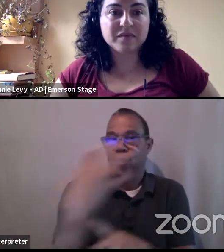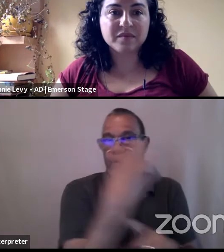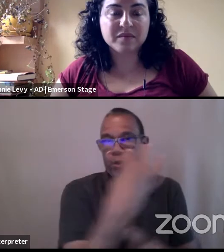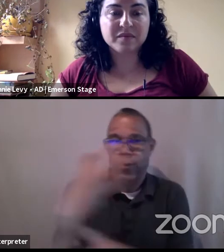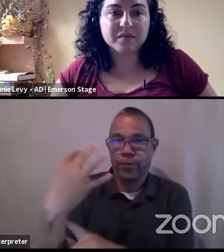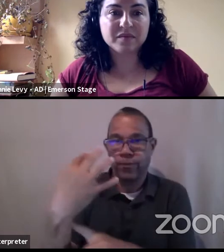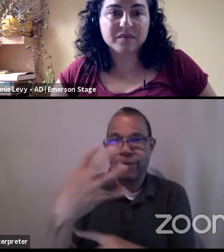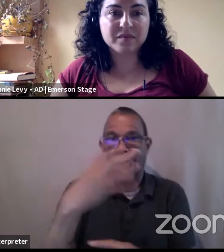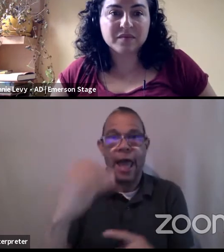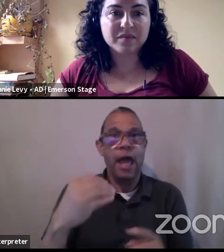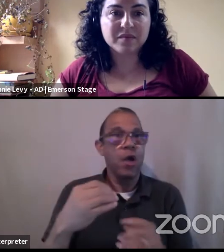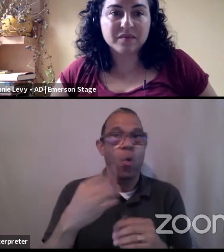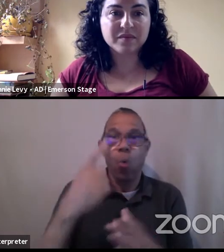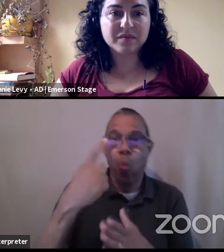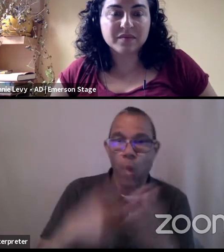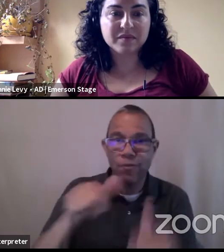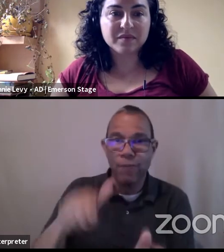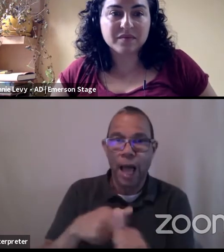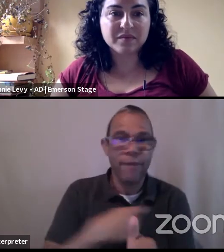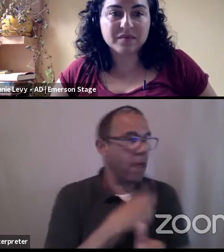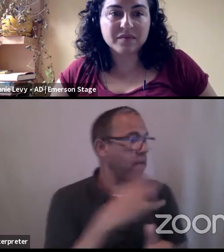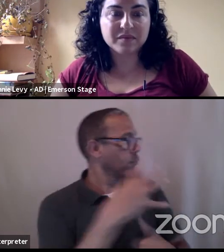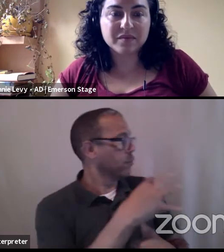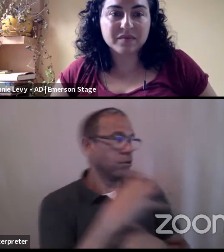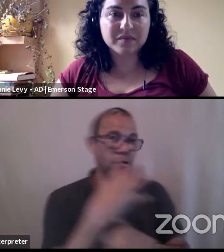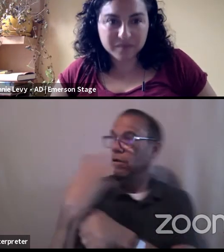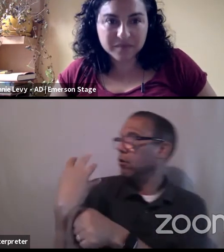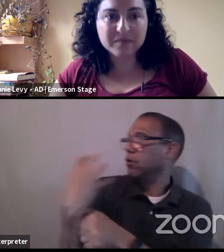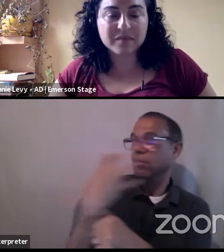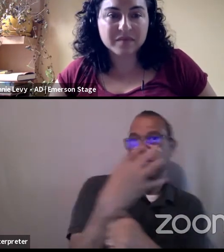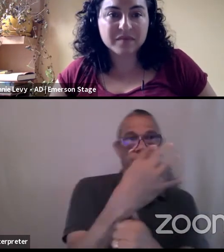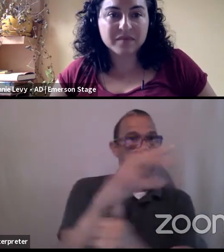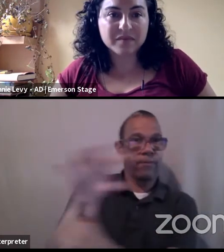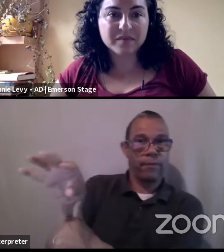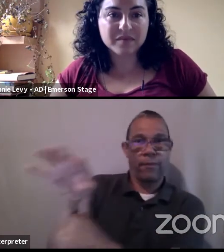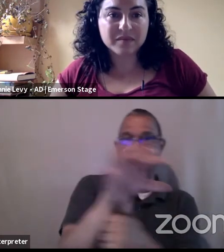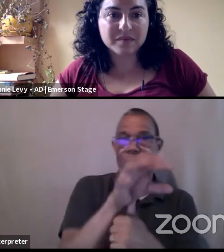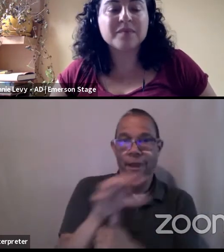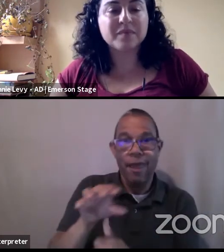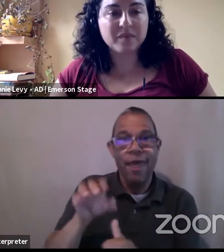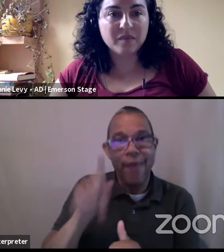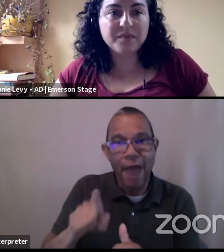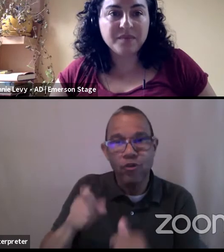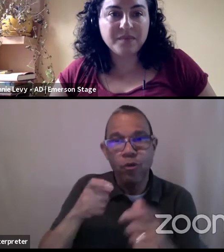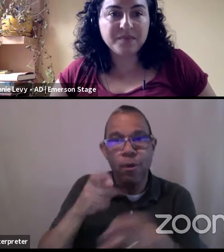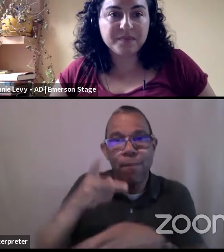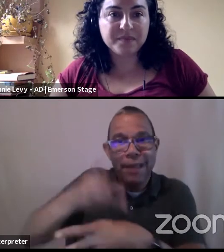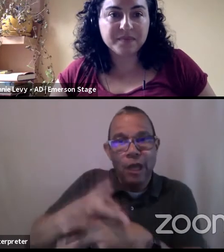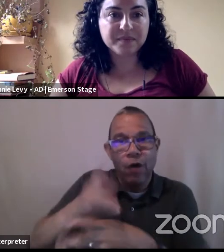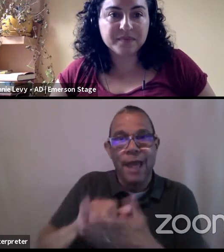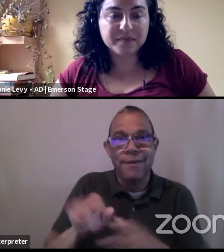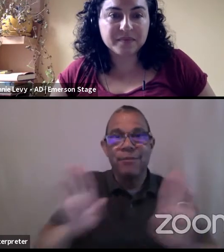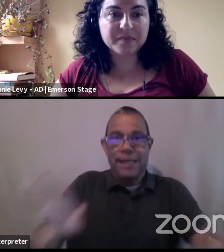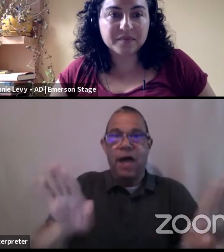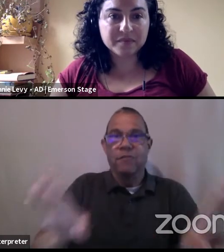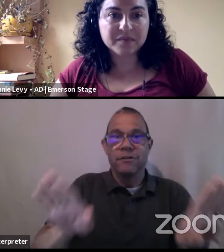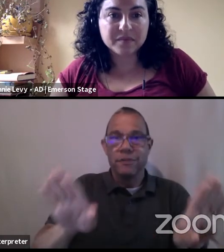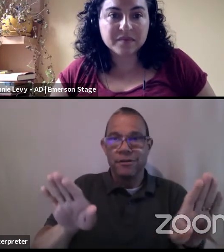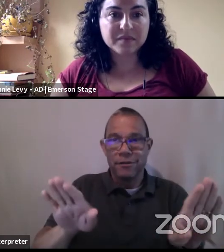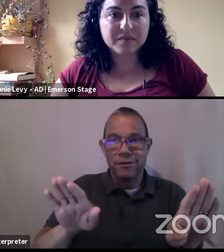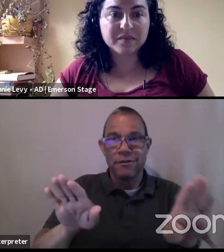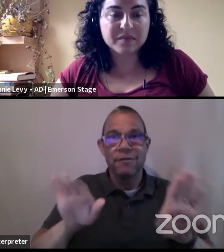uh, uh, how do they smoothly move, uh, such a camera to, uh, the next scene? How do they make the transitions? Is the